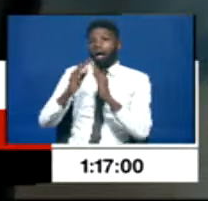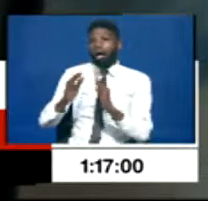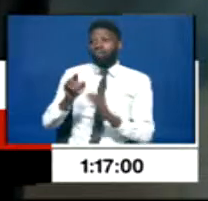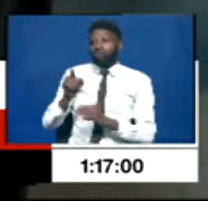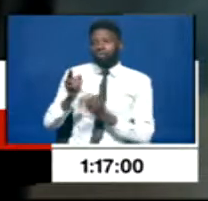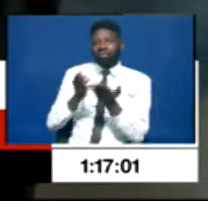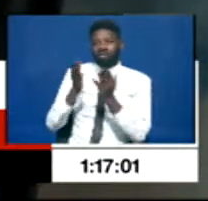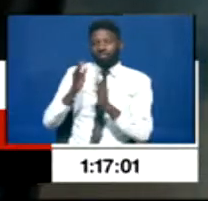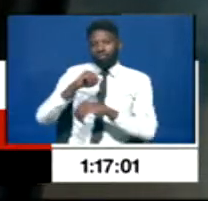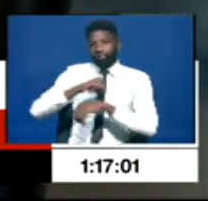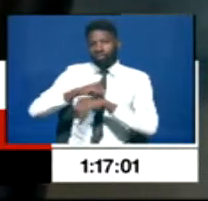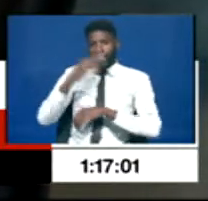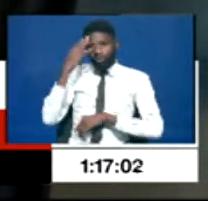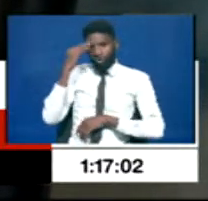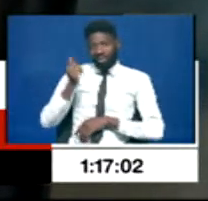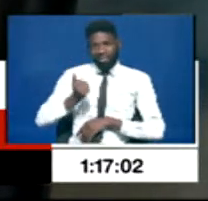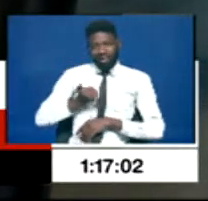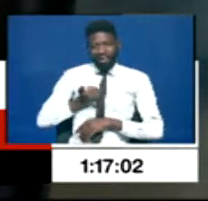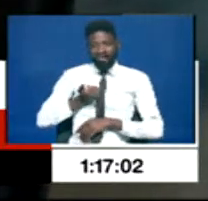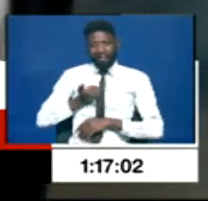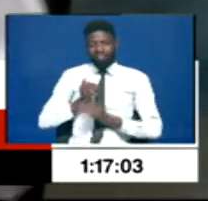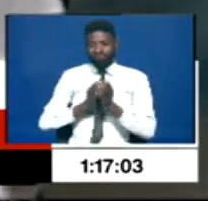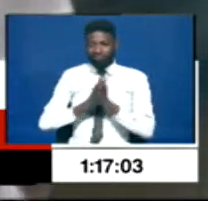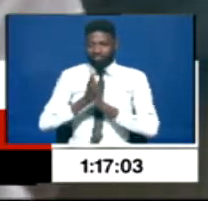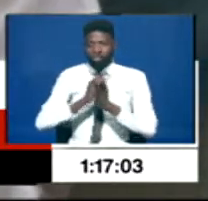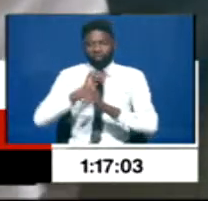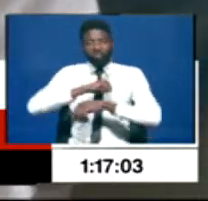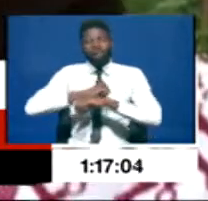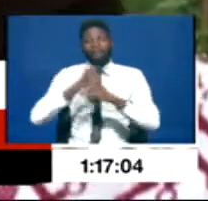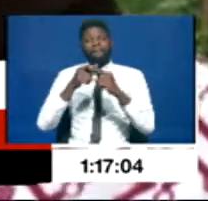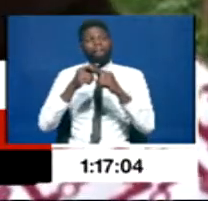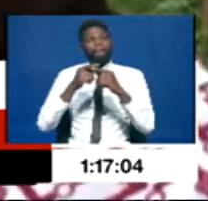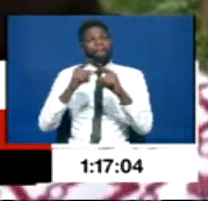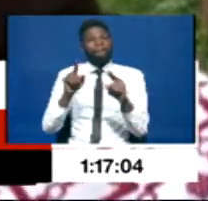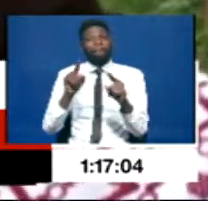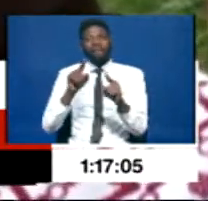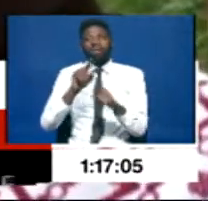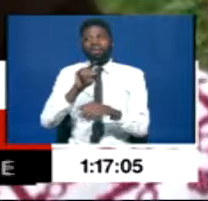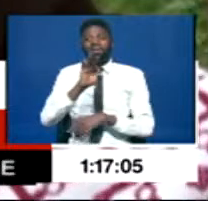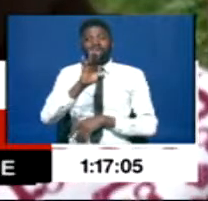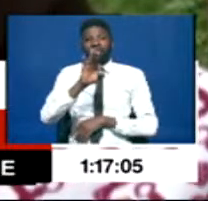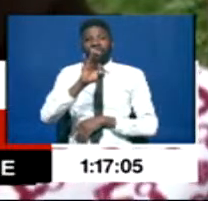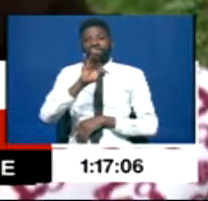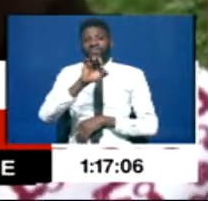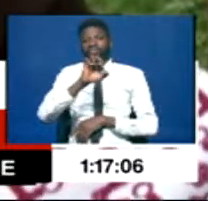going back to school but lacked the financial capacity to do so.